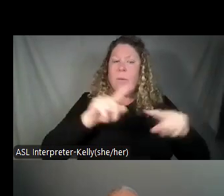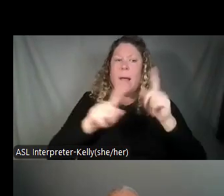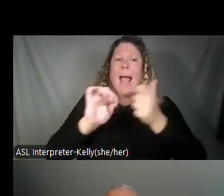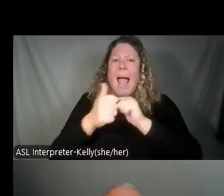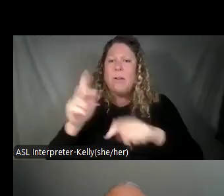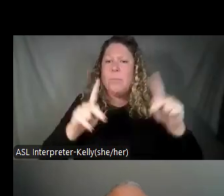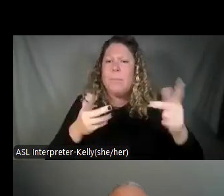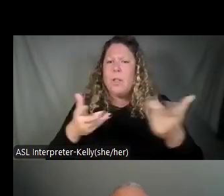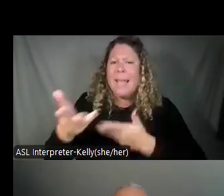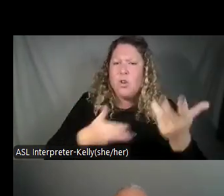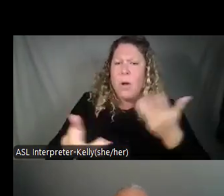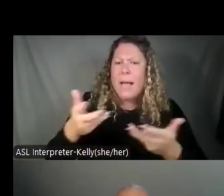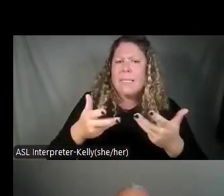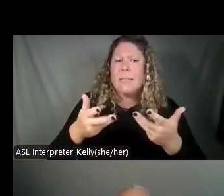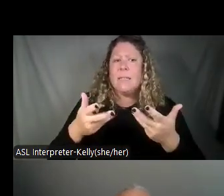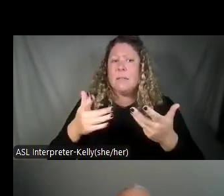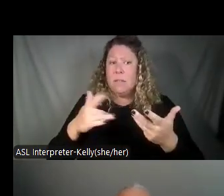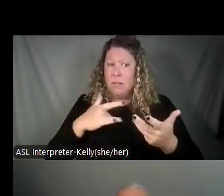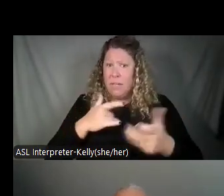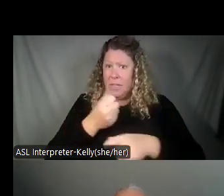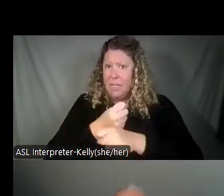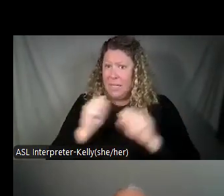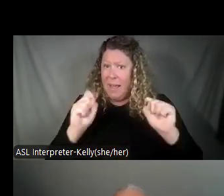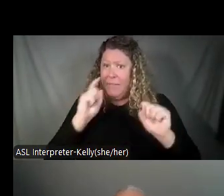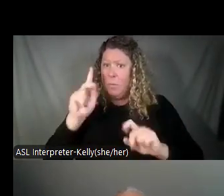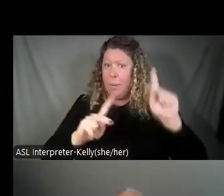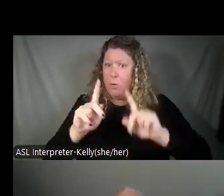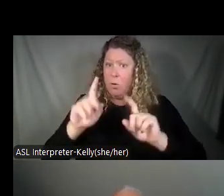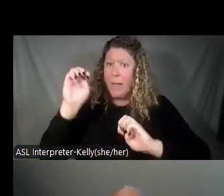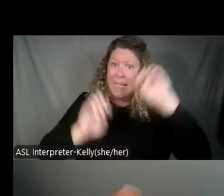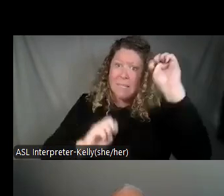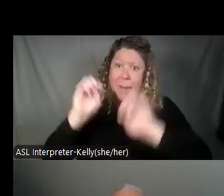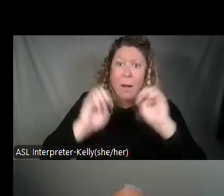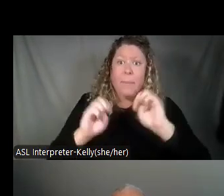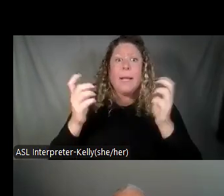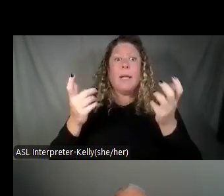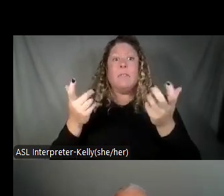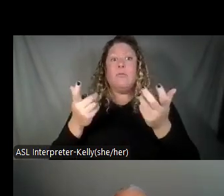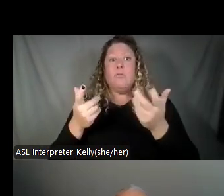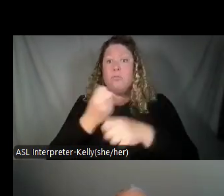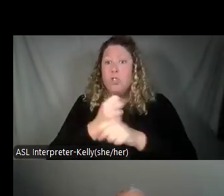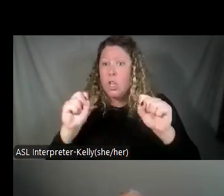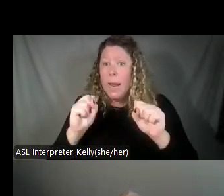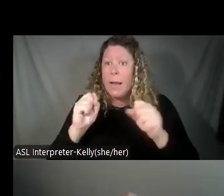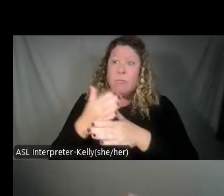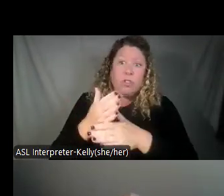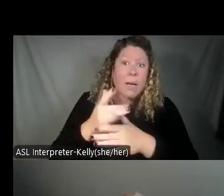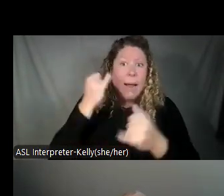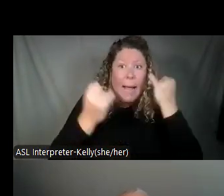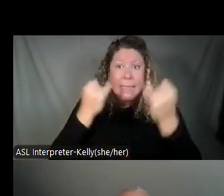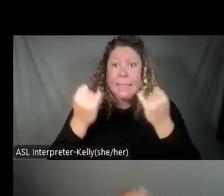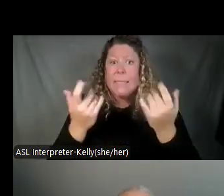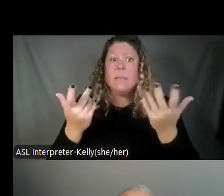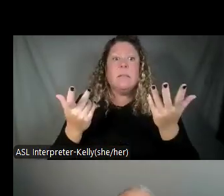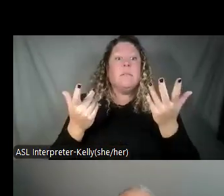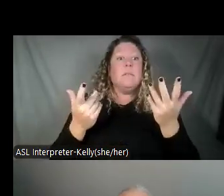other. Is it safe for people to experiment, to share their ideas, to be diverse? To be open